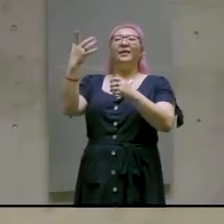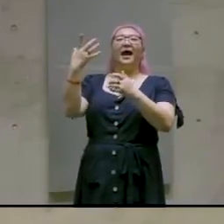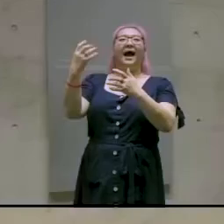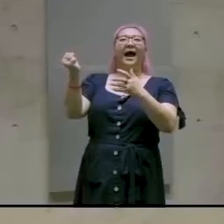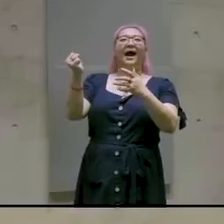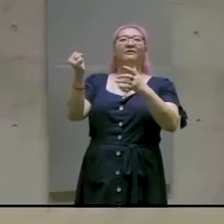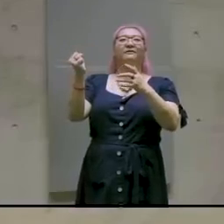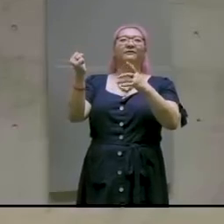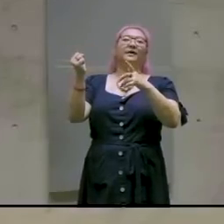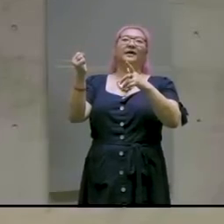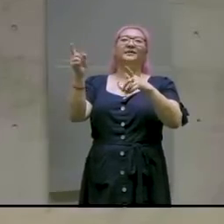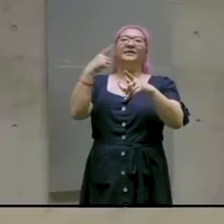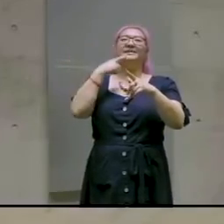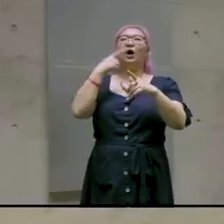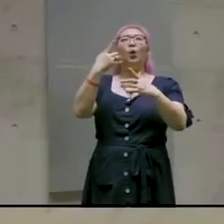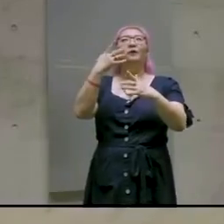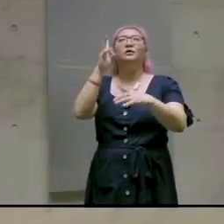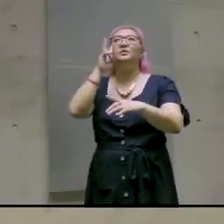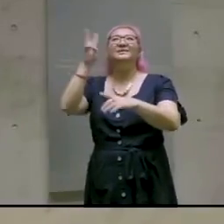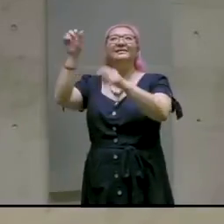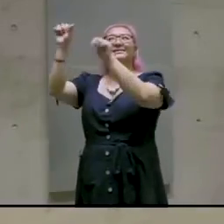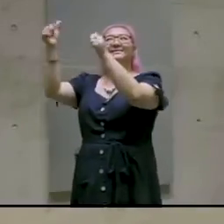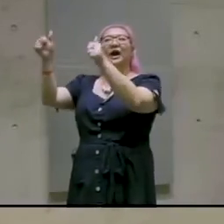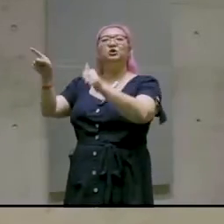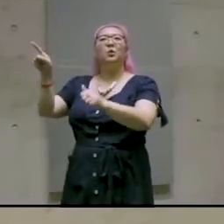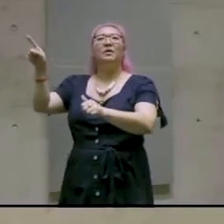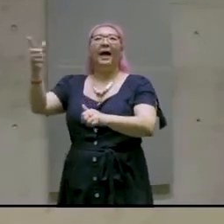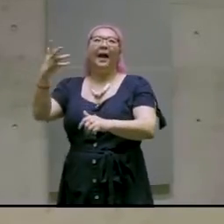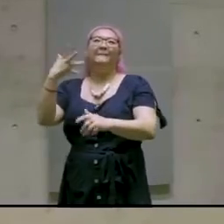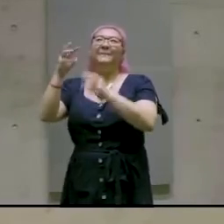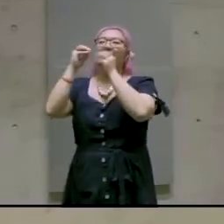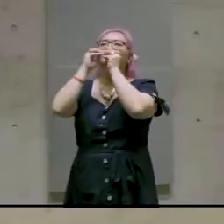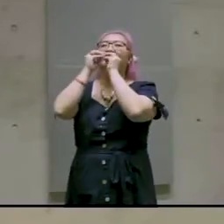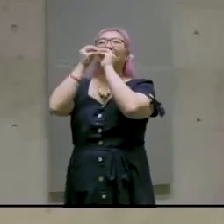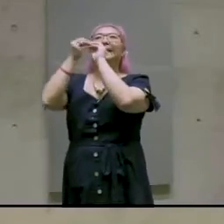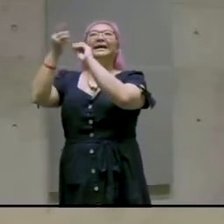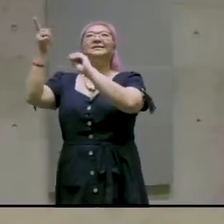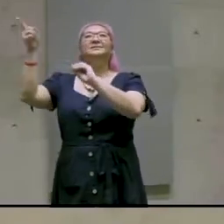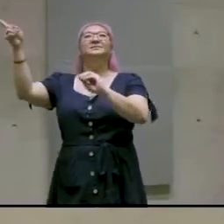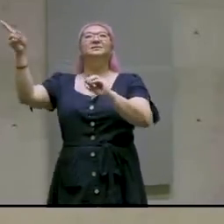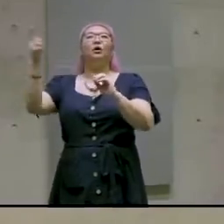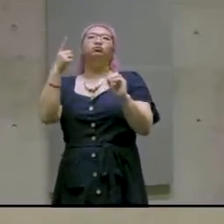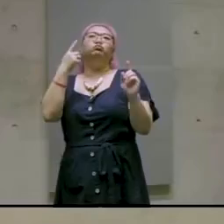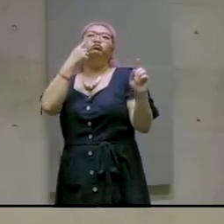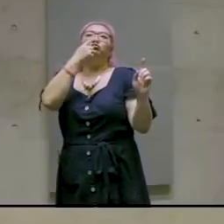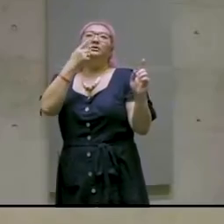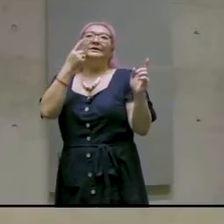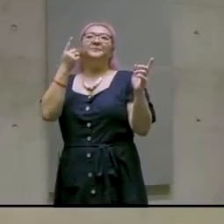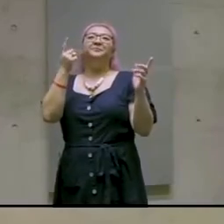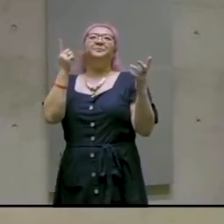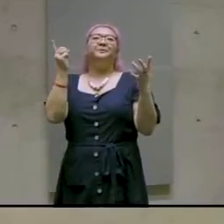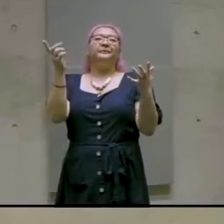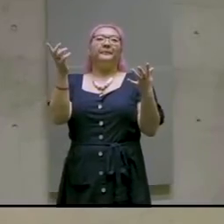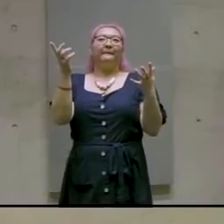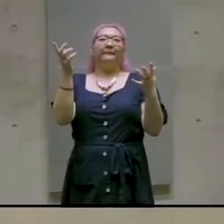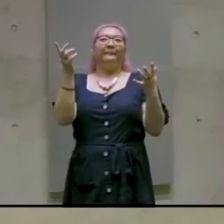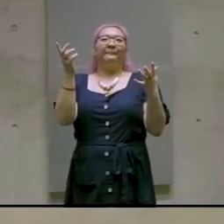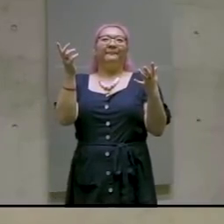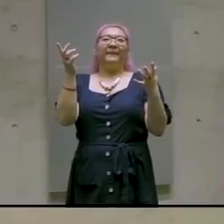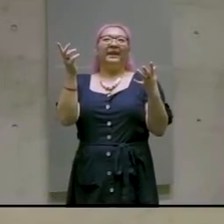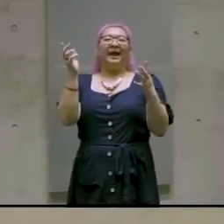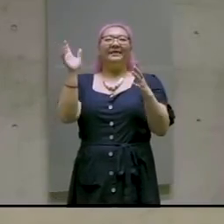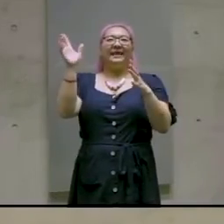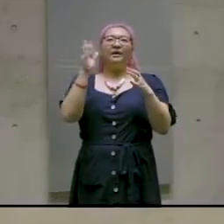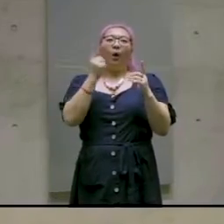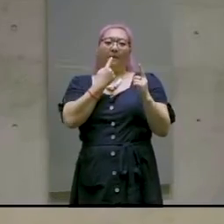then that kind of erodes them. That's something we thought, well, that's something he might actually be worried about, that if he's kissed too often, his lips will cease to be lips. So we kind of